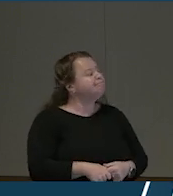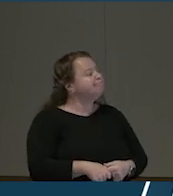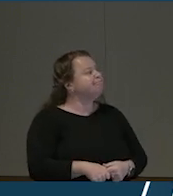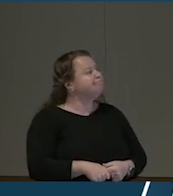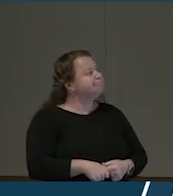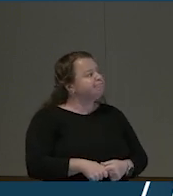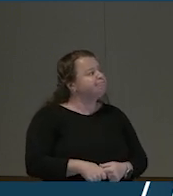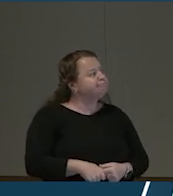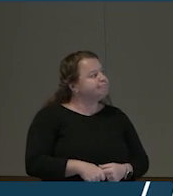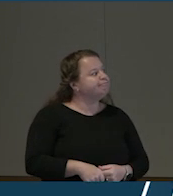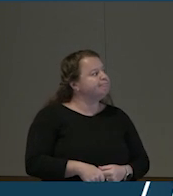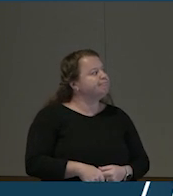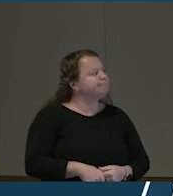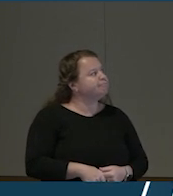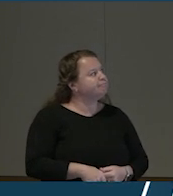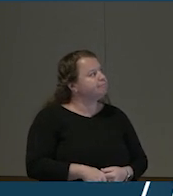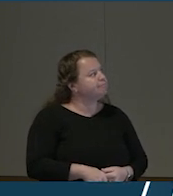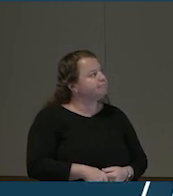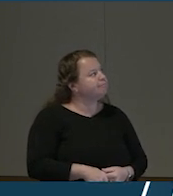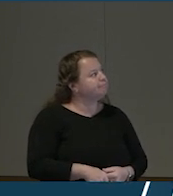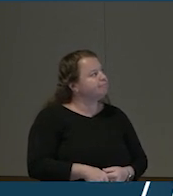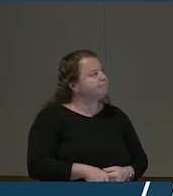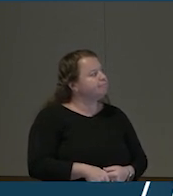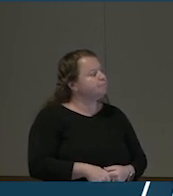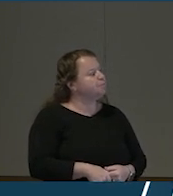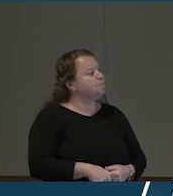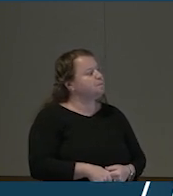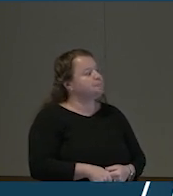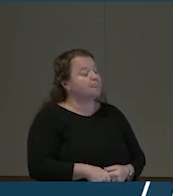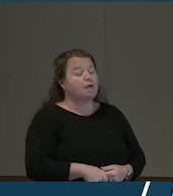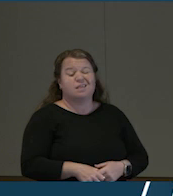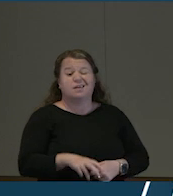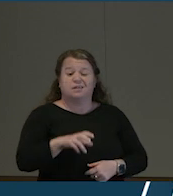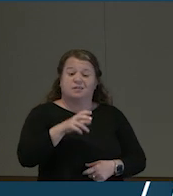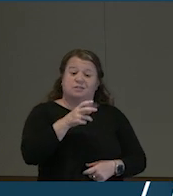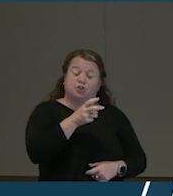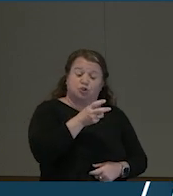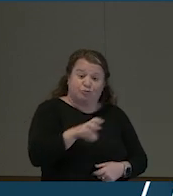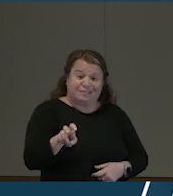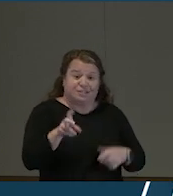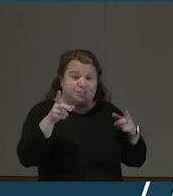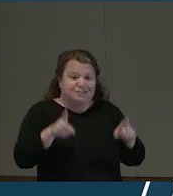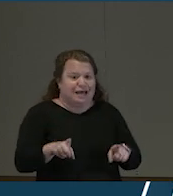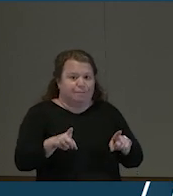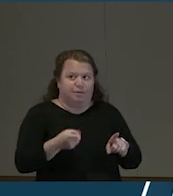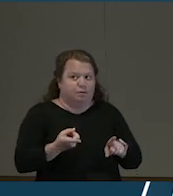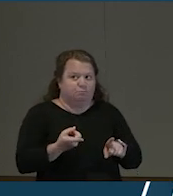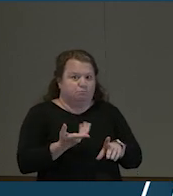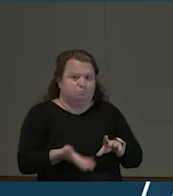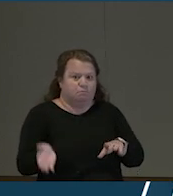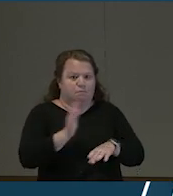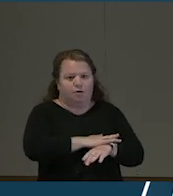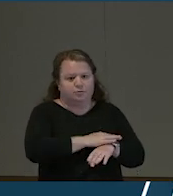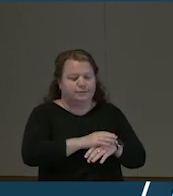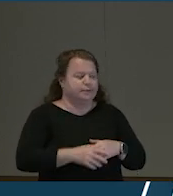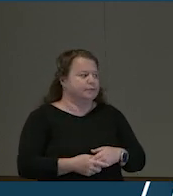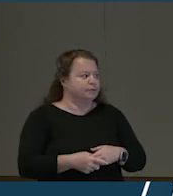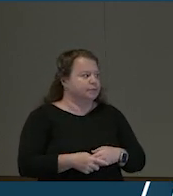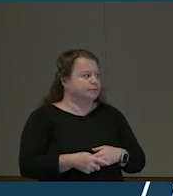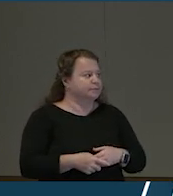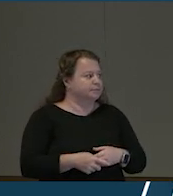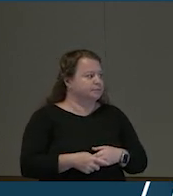What we don't realize is that transitions happen throughout the day,